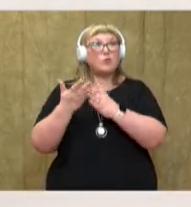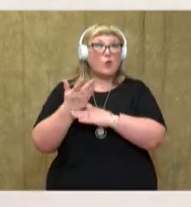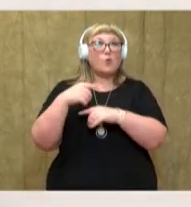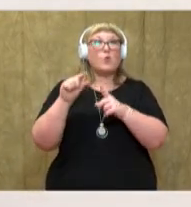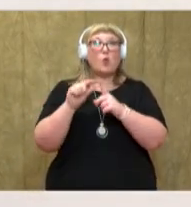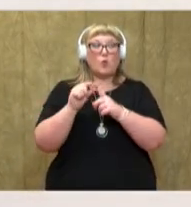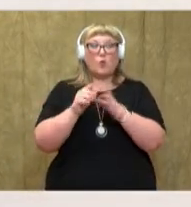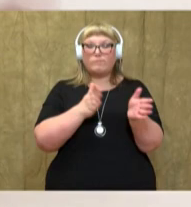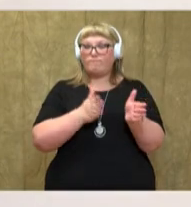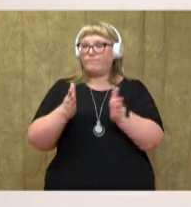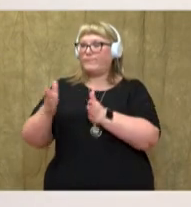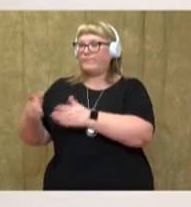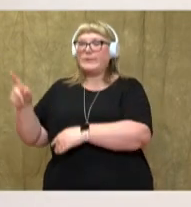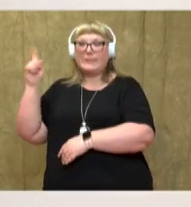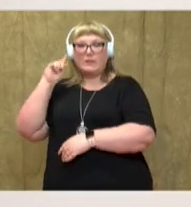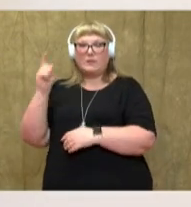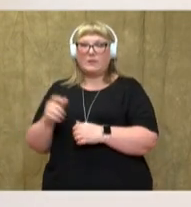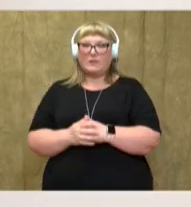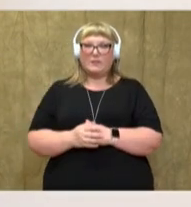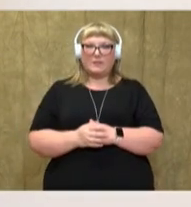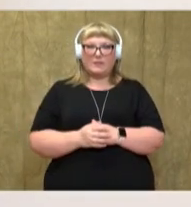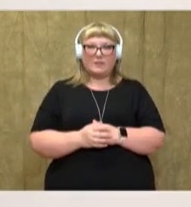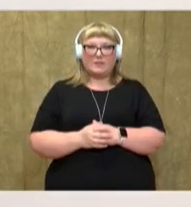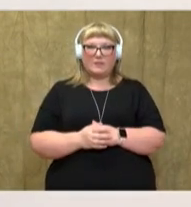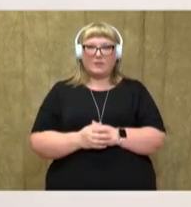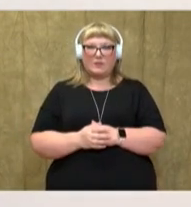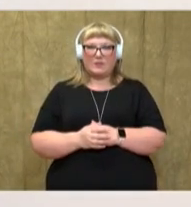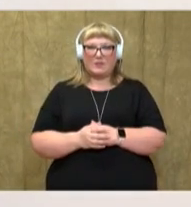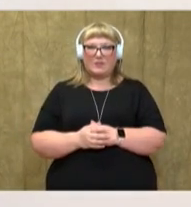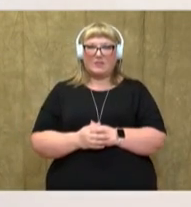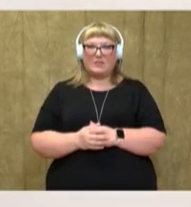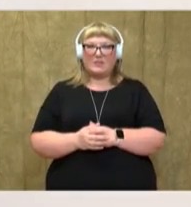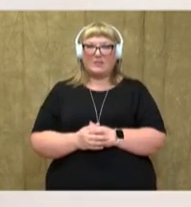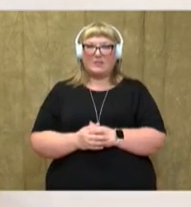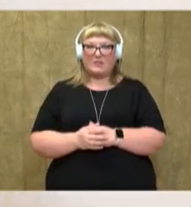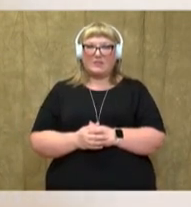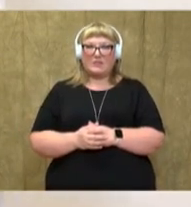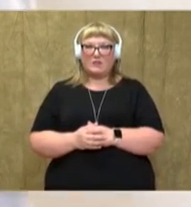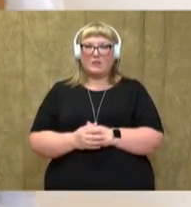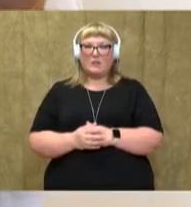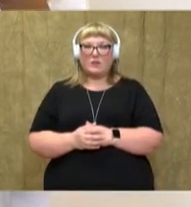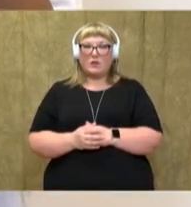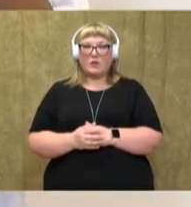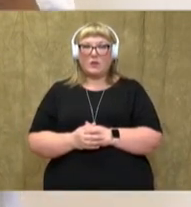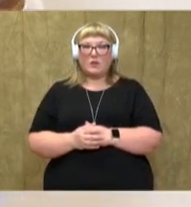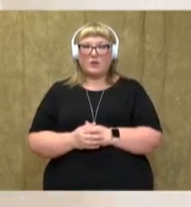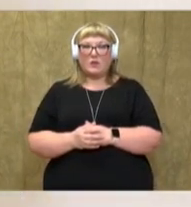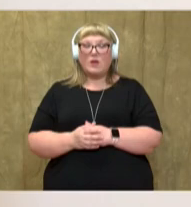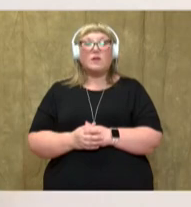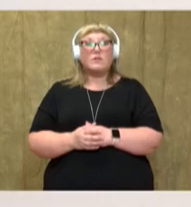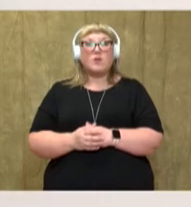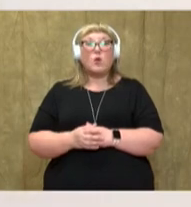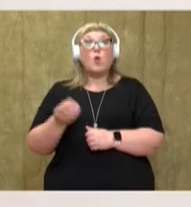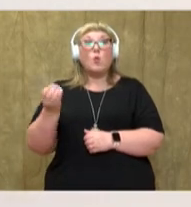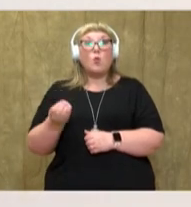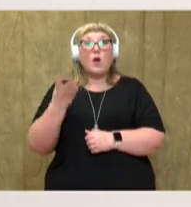and isolate those sounds. And when. Very good. I'm doing it with you. Follow